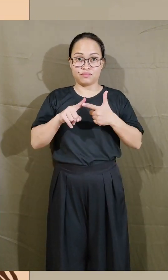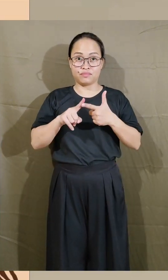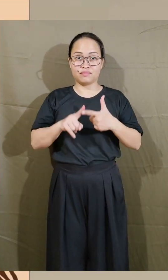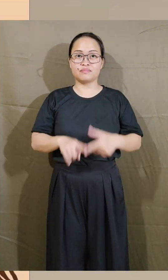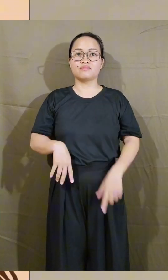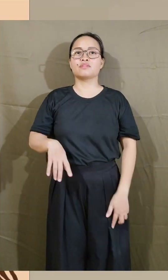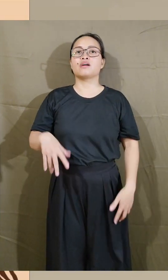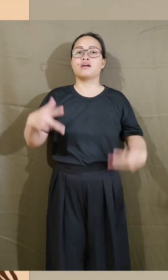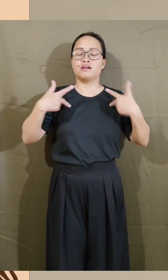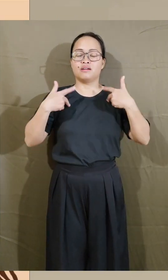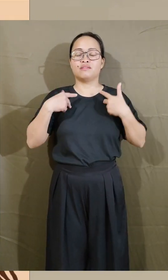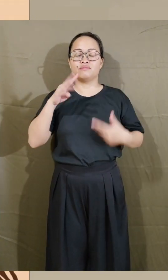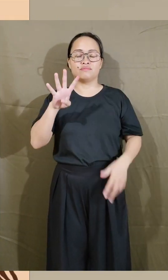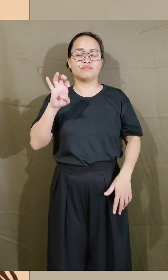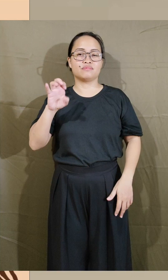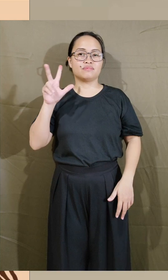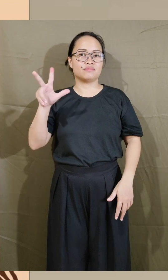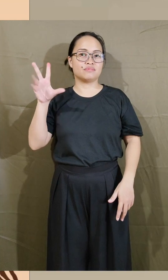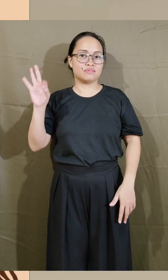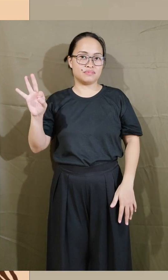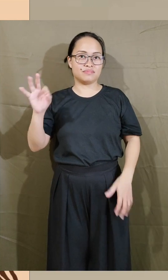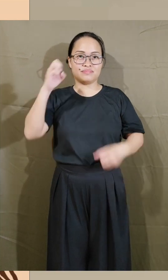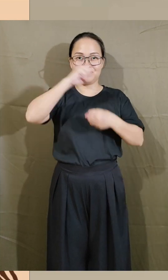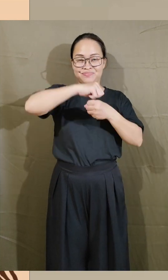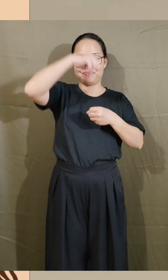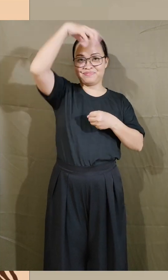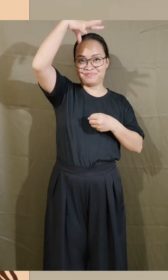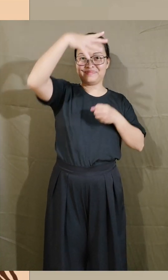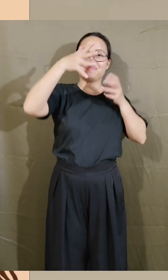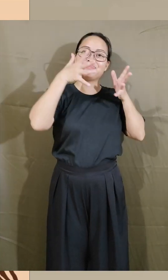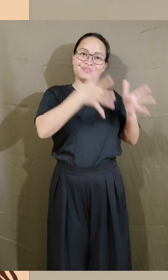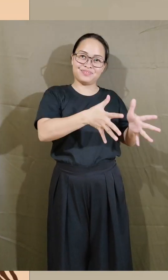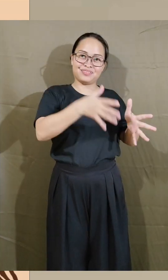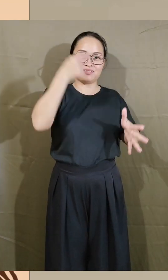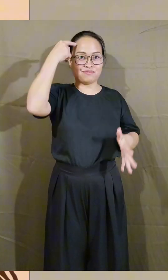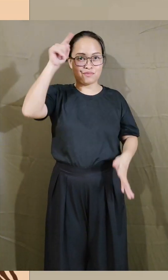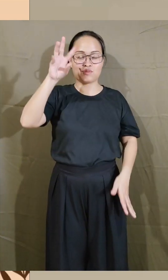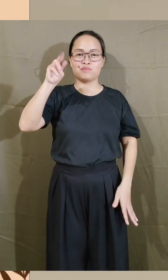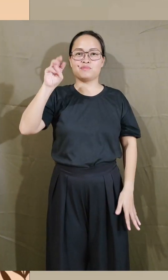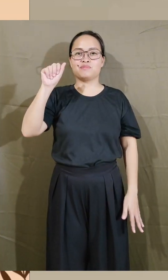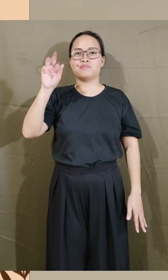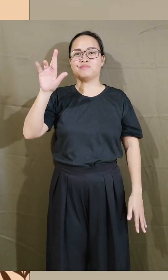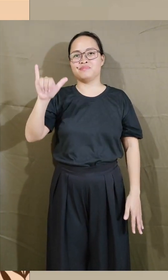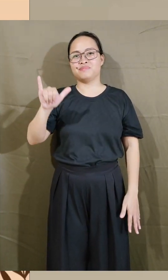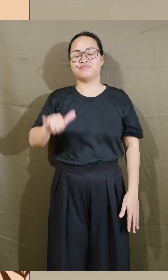Therefore, there were 439 umbrellas left for Mary.